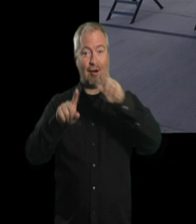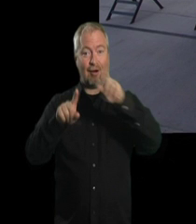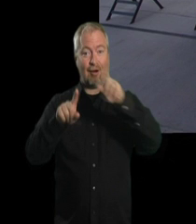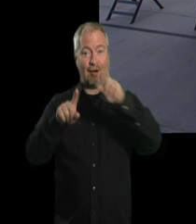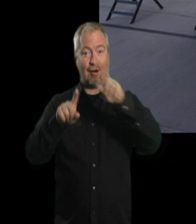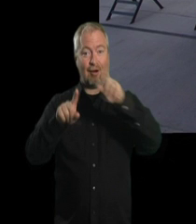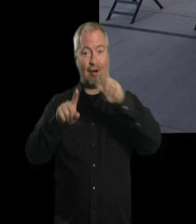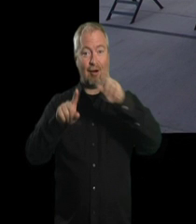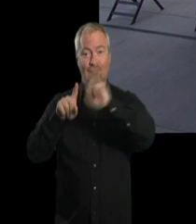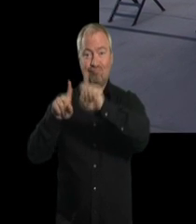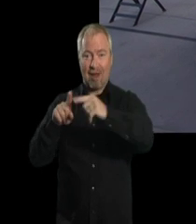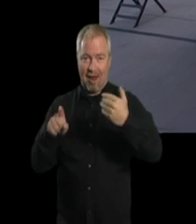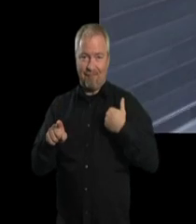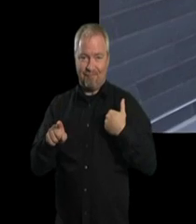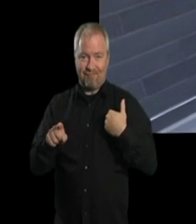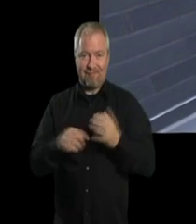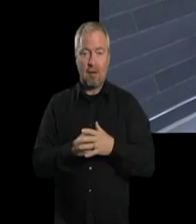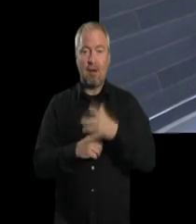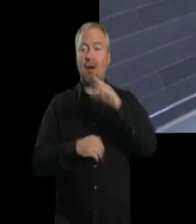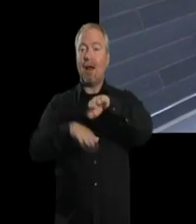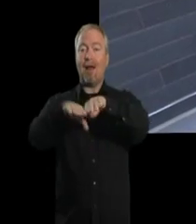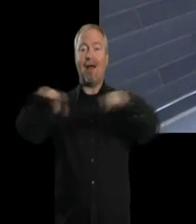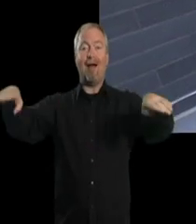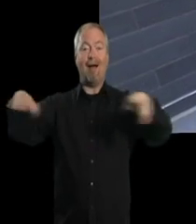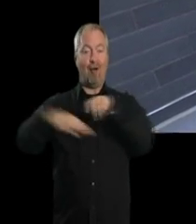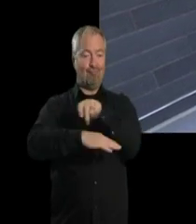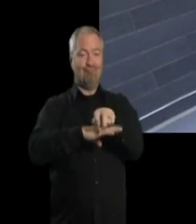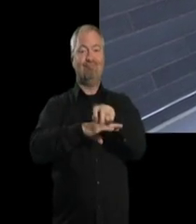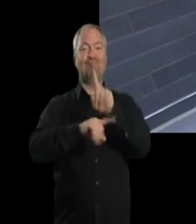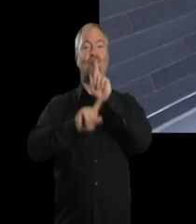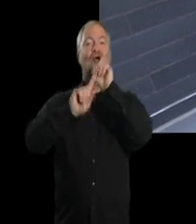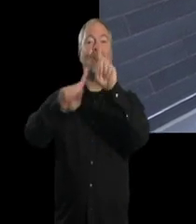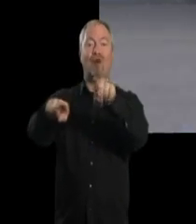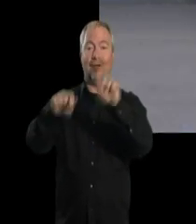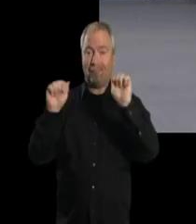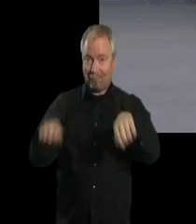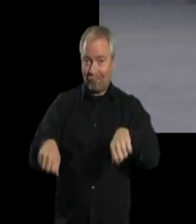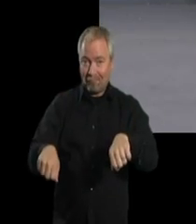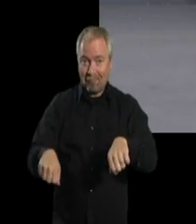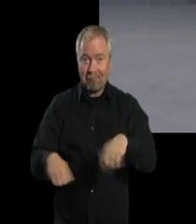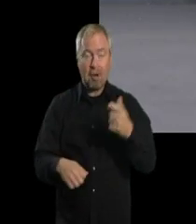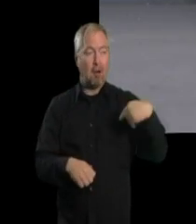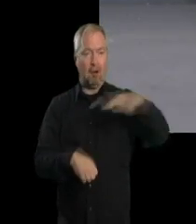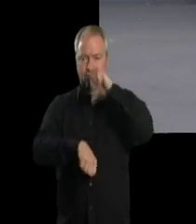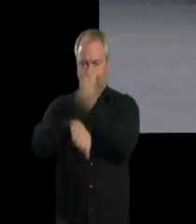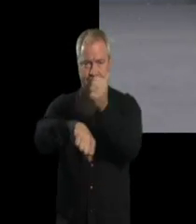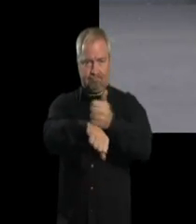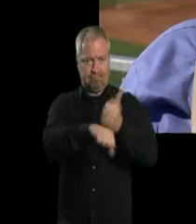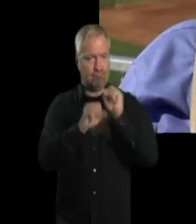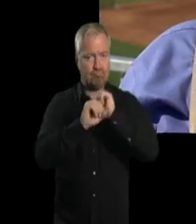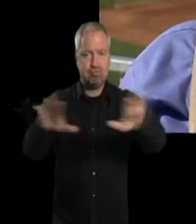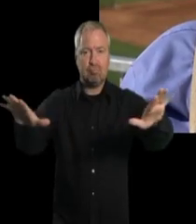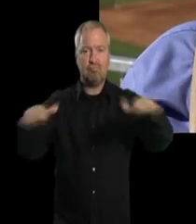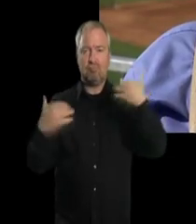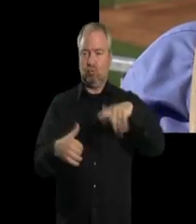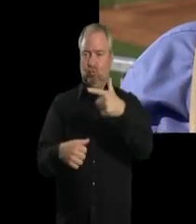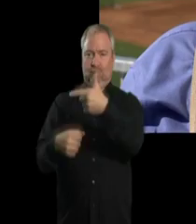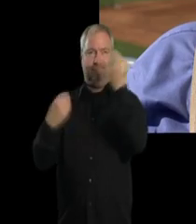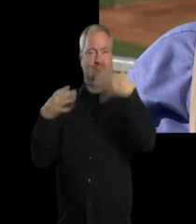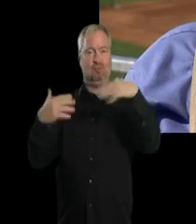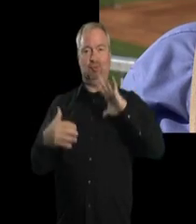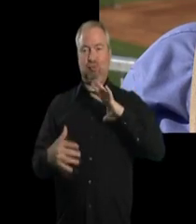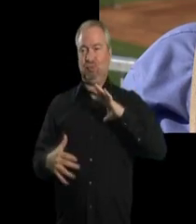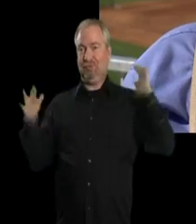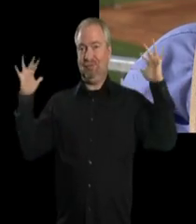open viewing balcony. Are the counters accessible when you order? We've brought everything up to state-of-the-art. It's a win-win for